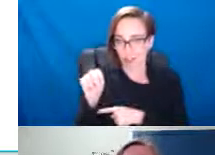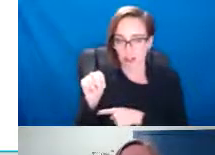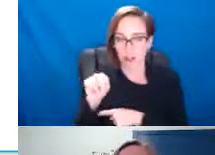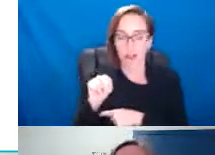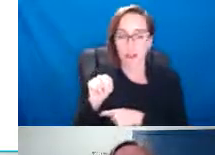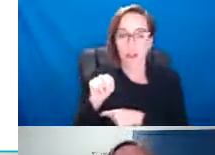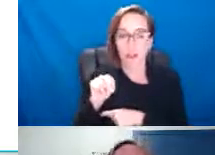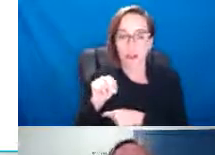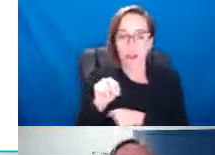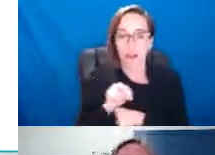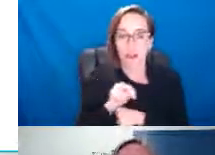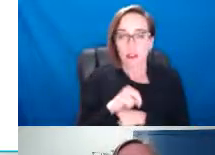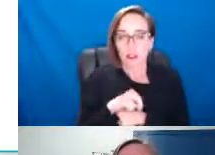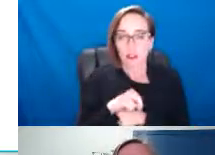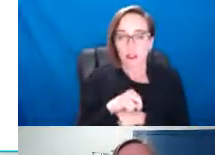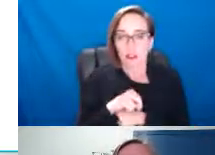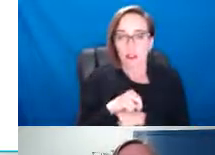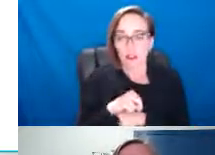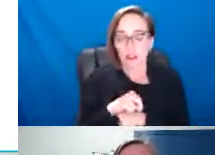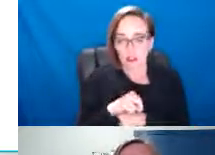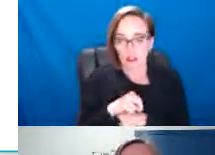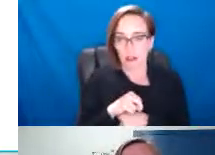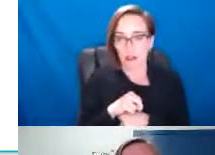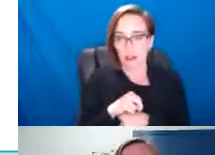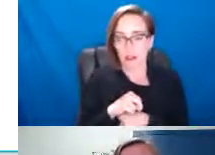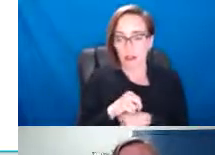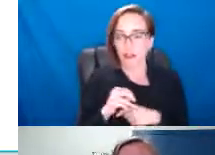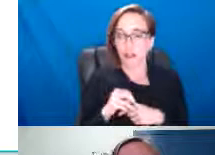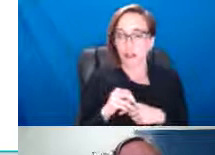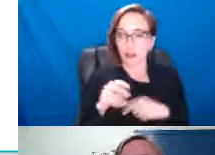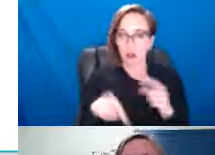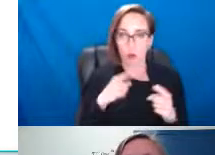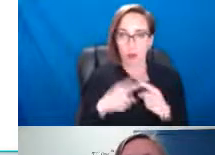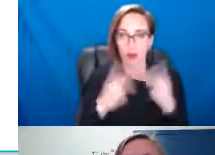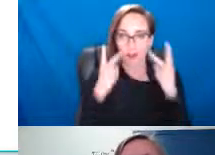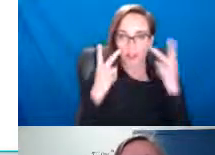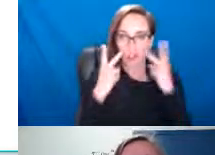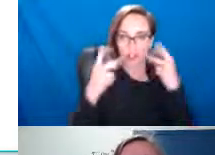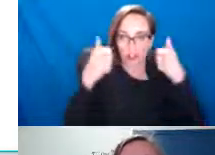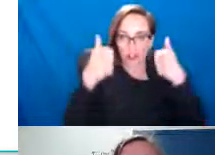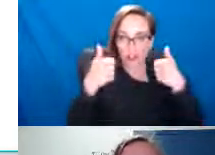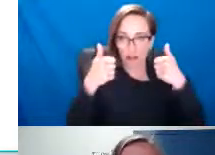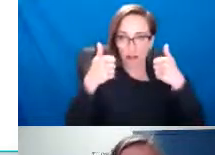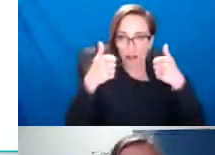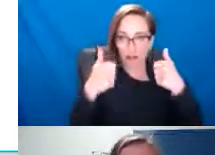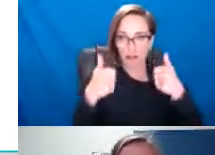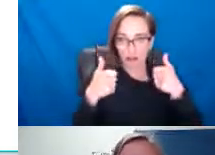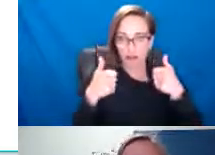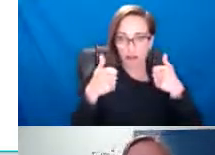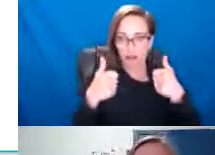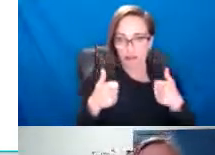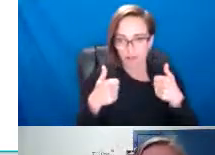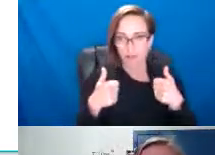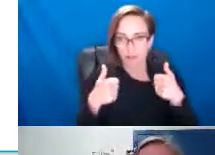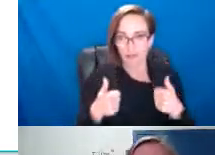they go through transitions as the vision loss progresses. What you see here in the picture